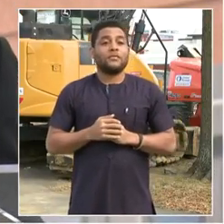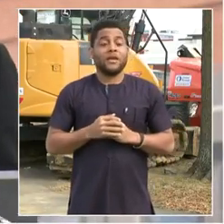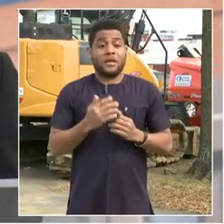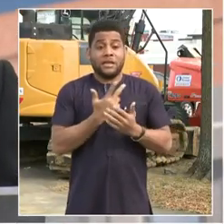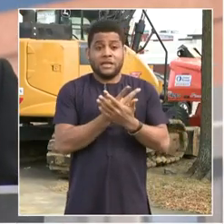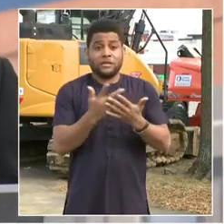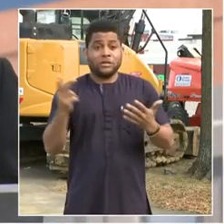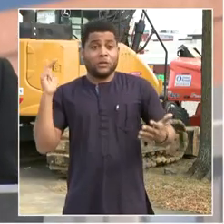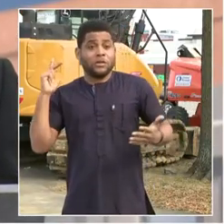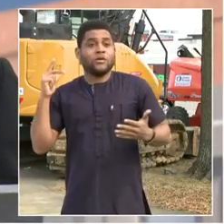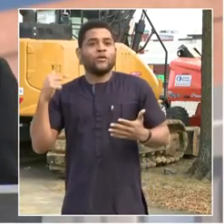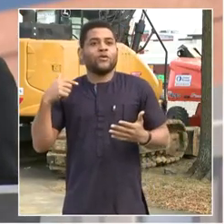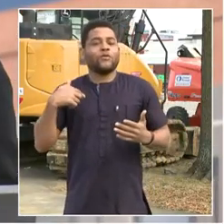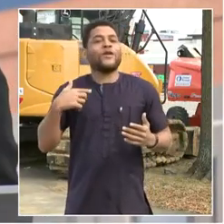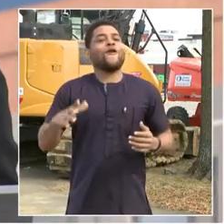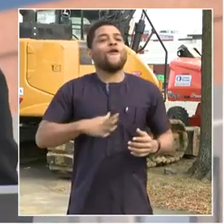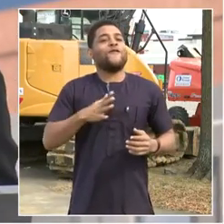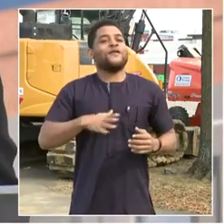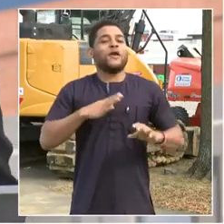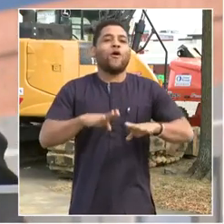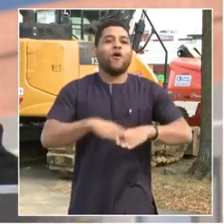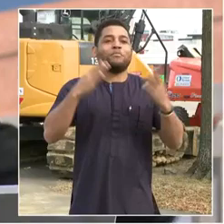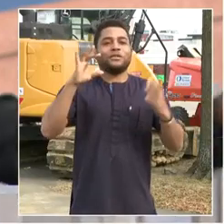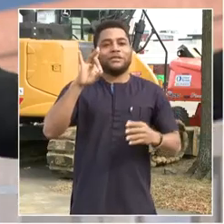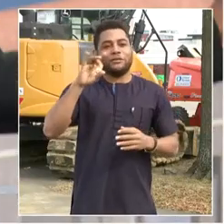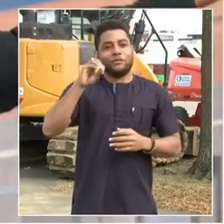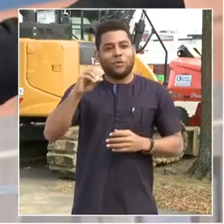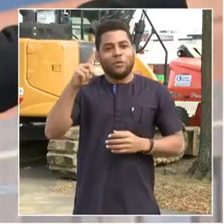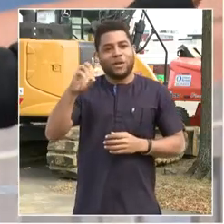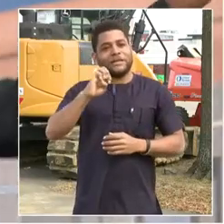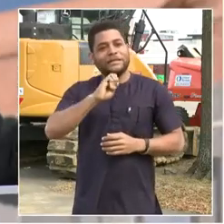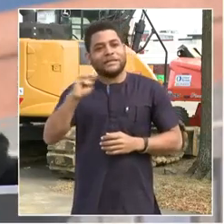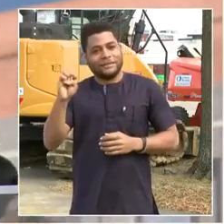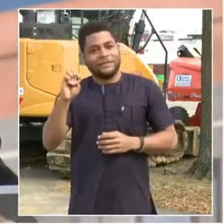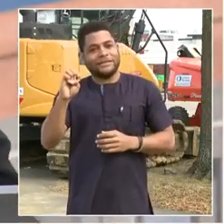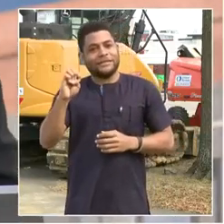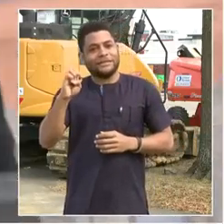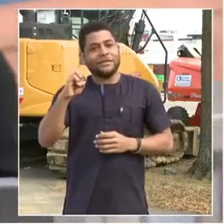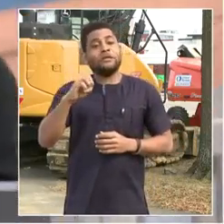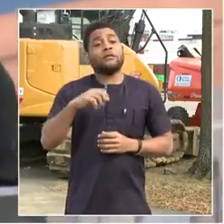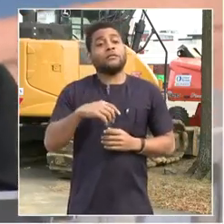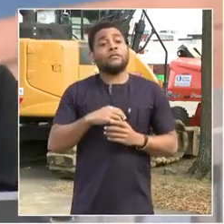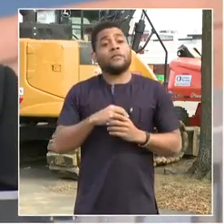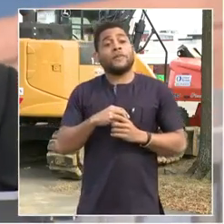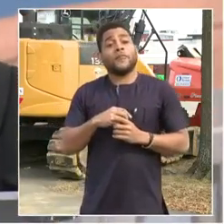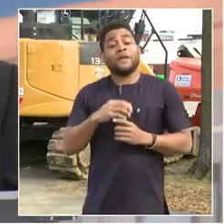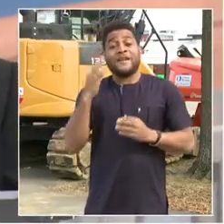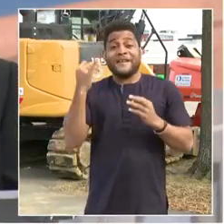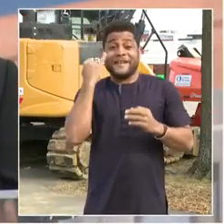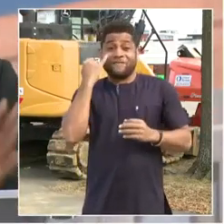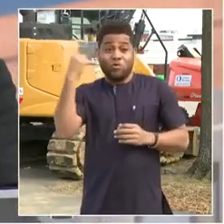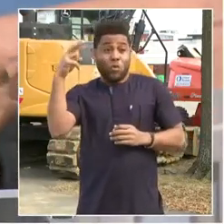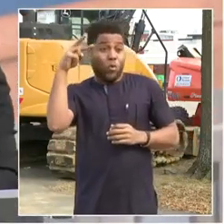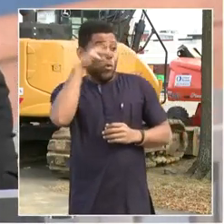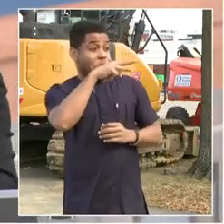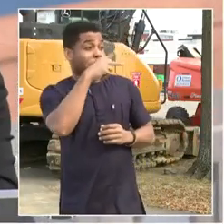officially opened our 801 East Men's Shelter. And if you look across the parking lot, you can see it from here.